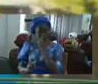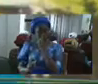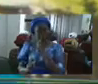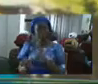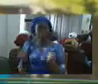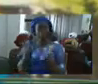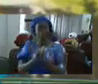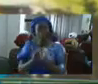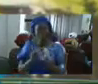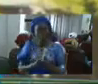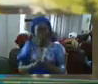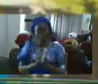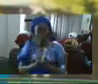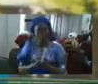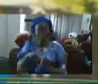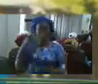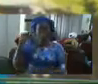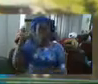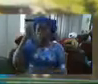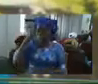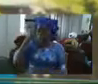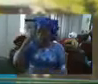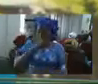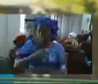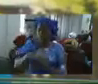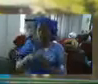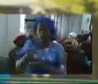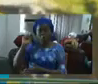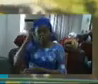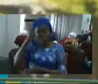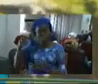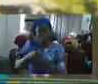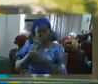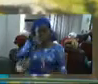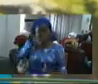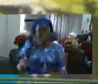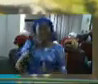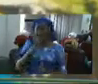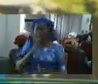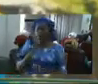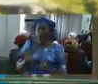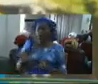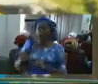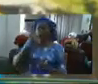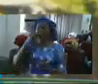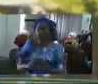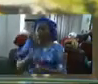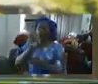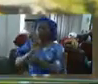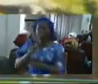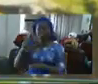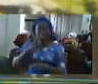that the government and government officials are doing a very good job. They are trying their best.